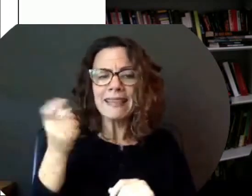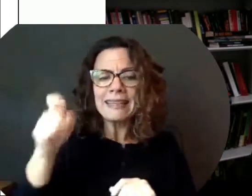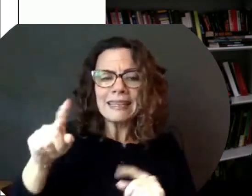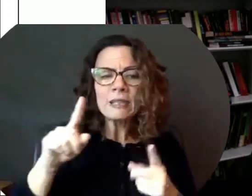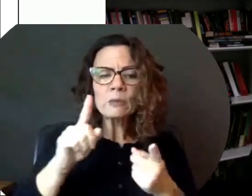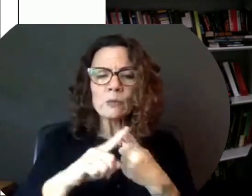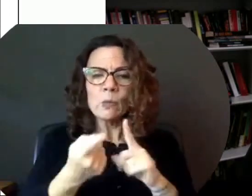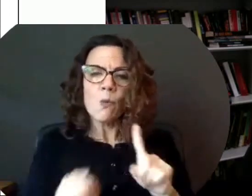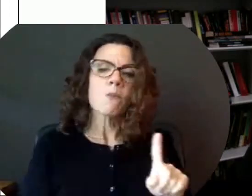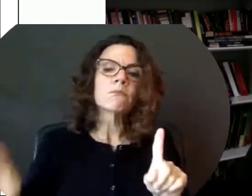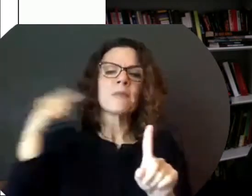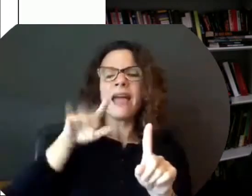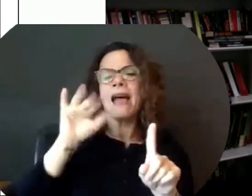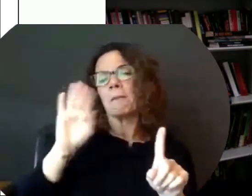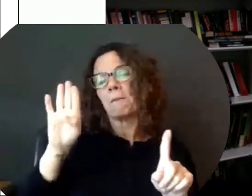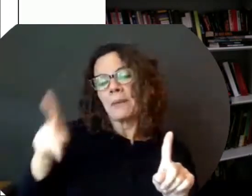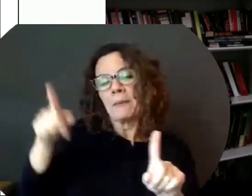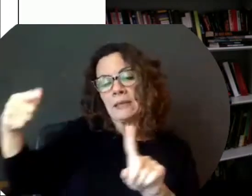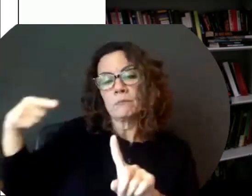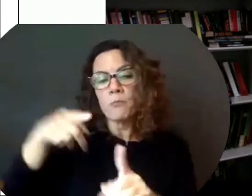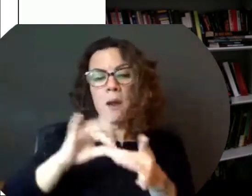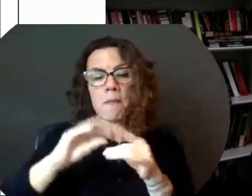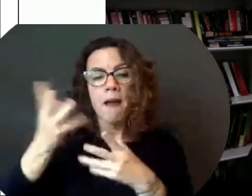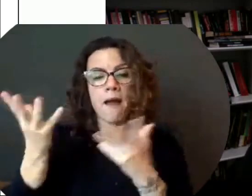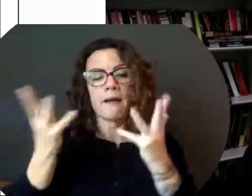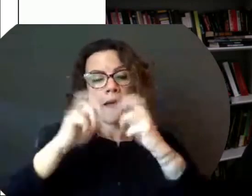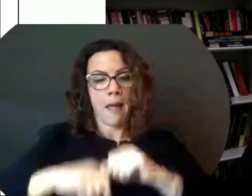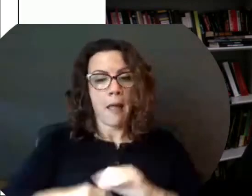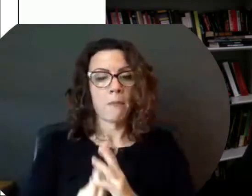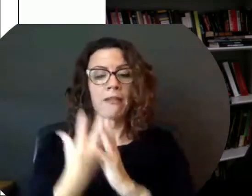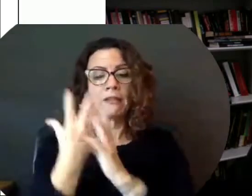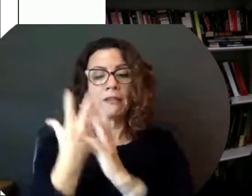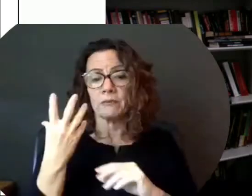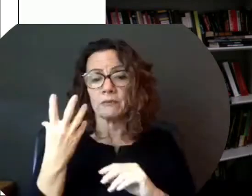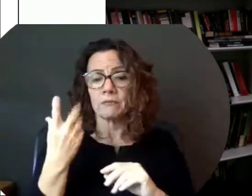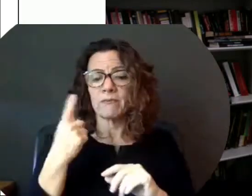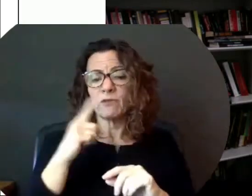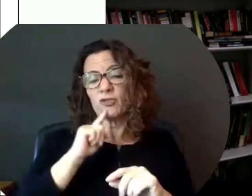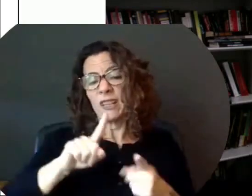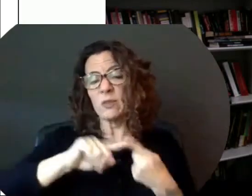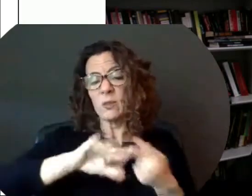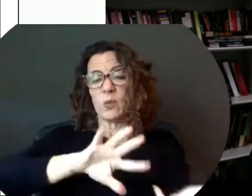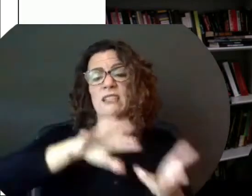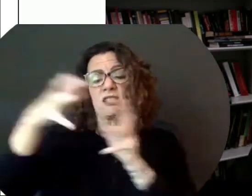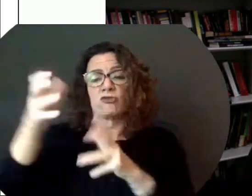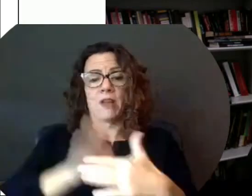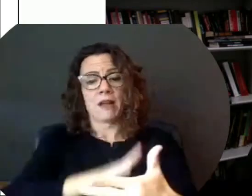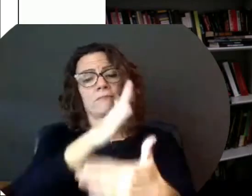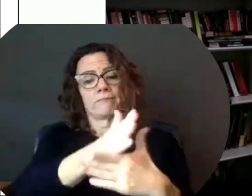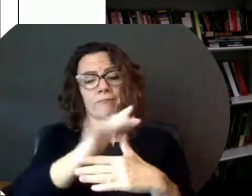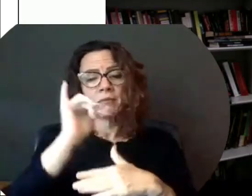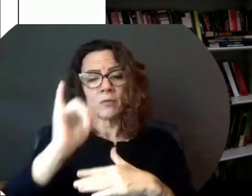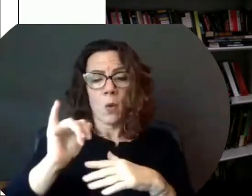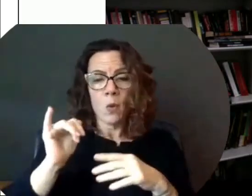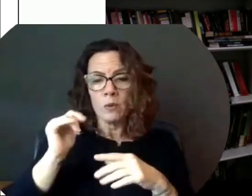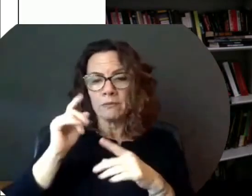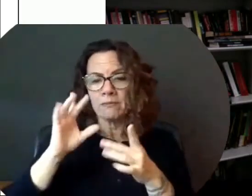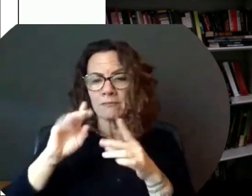really disrupt and interrupt these kinds of legacies and ongoing practices of violent nutritional toxicity.